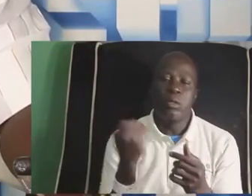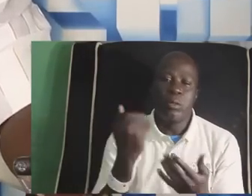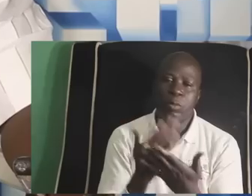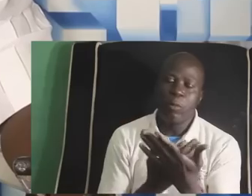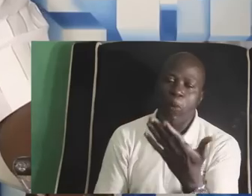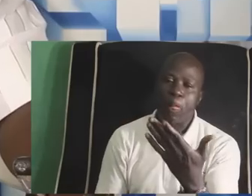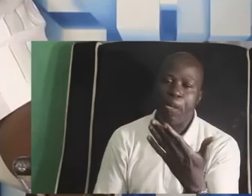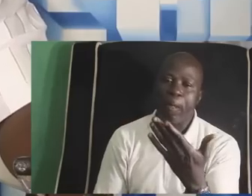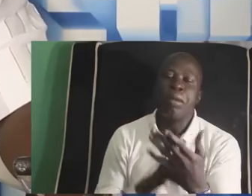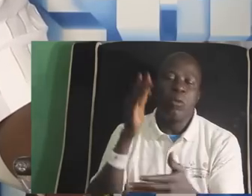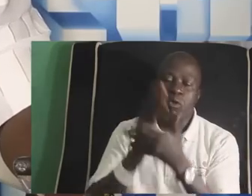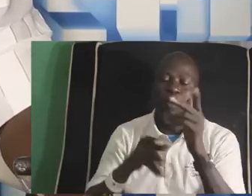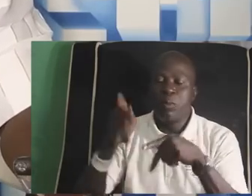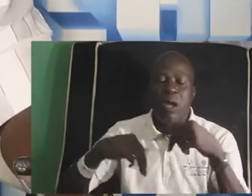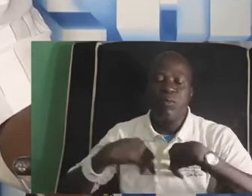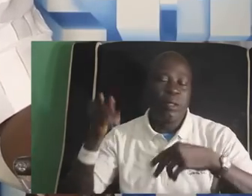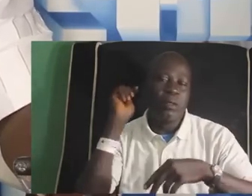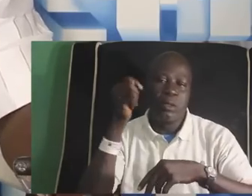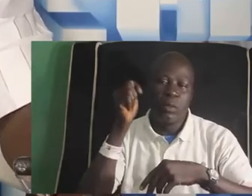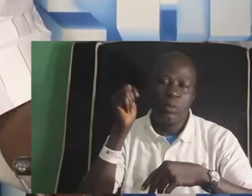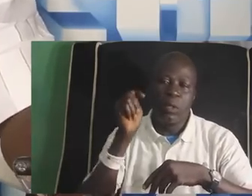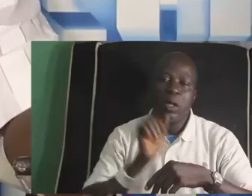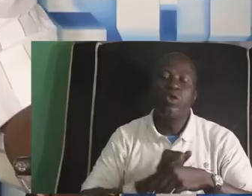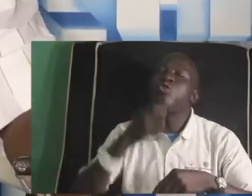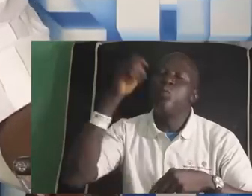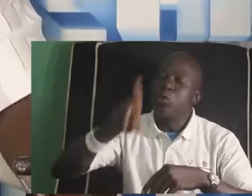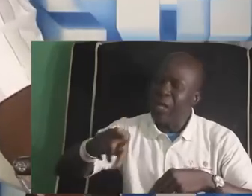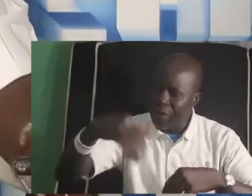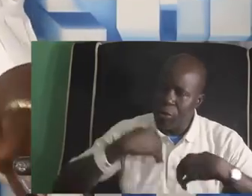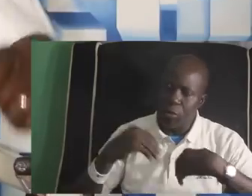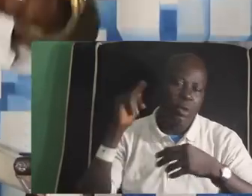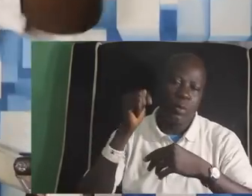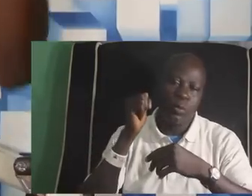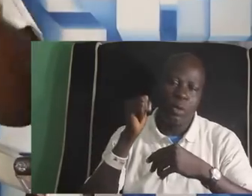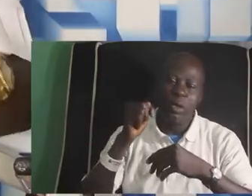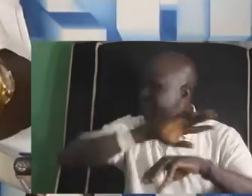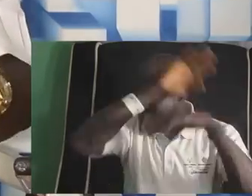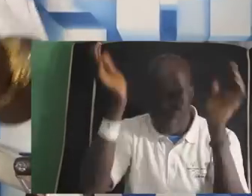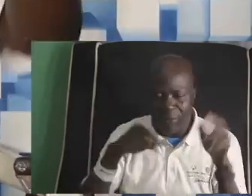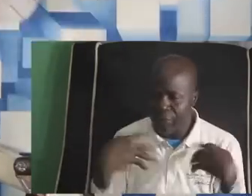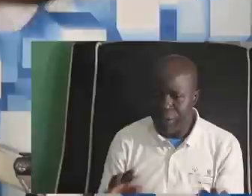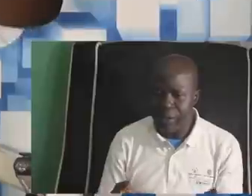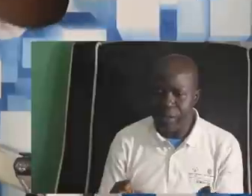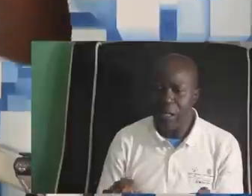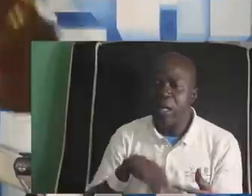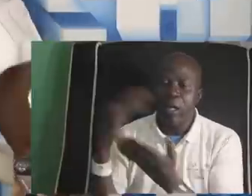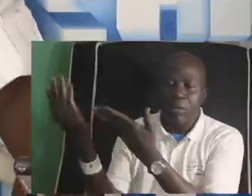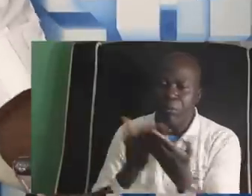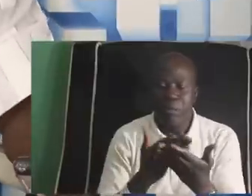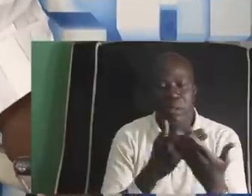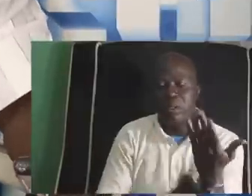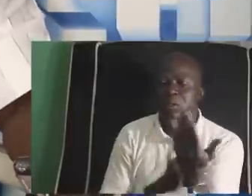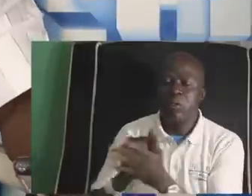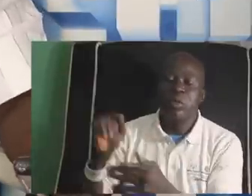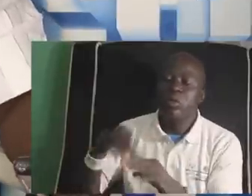It's Saturday. Awon mo ti ni testimony lo. A lot of people have testimony by. O de godo ni eri. And you must have testimony. Ma lo tan la o. Don't use it this way. Ma gbe to ku bo.